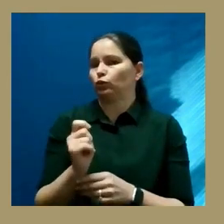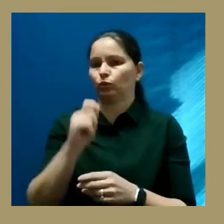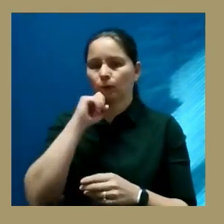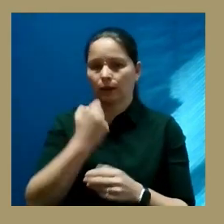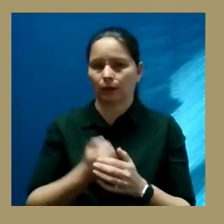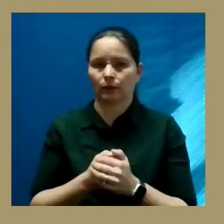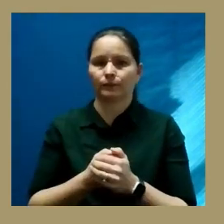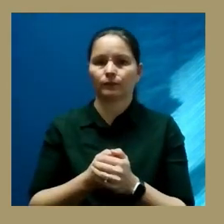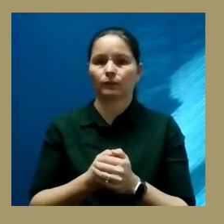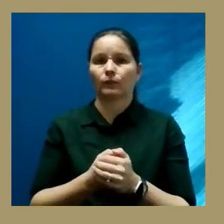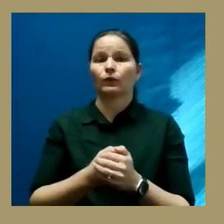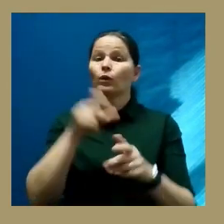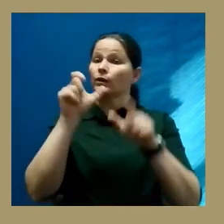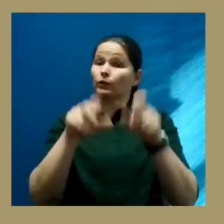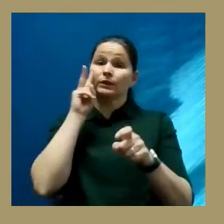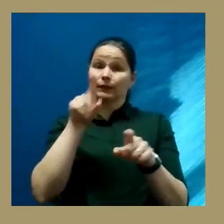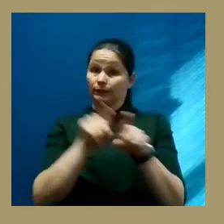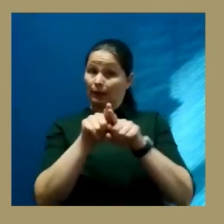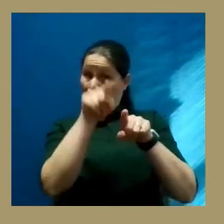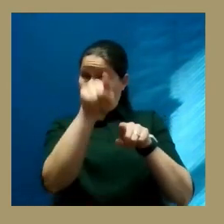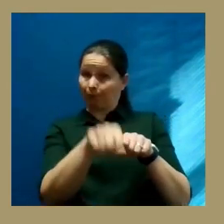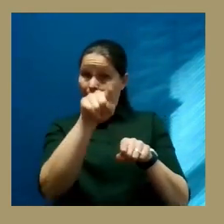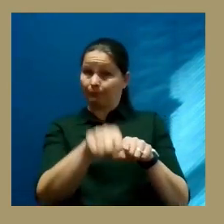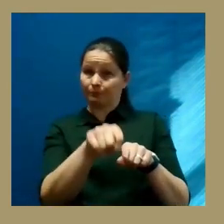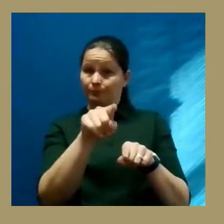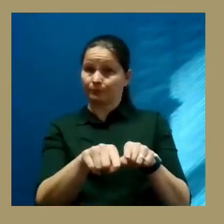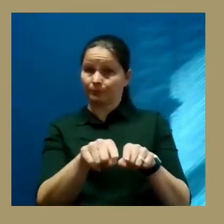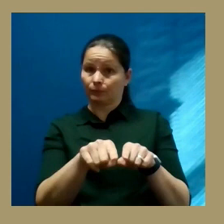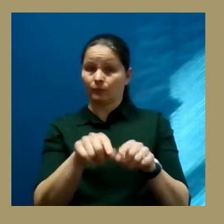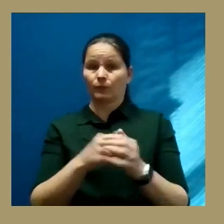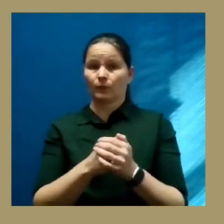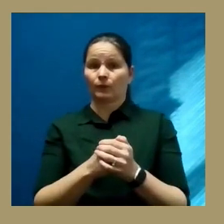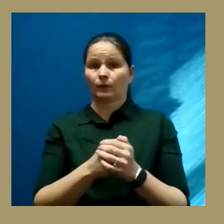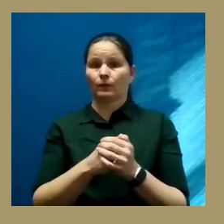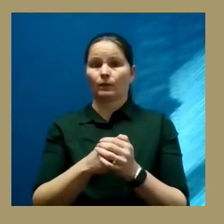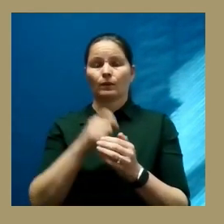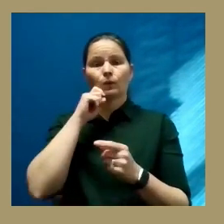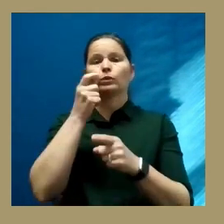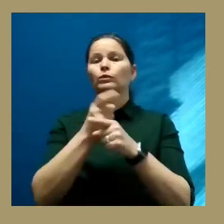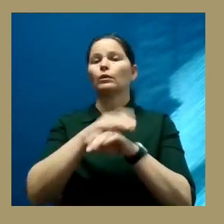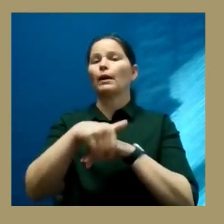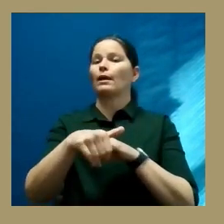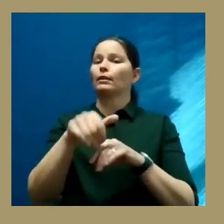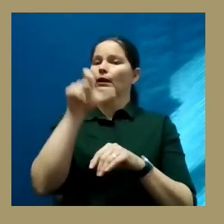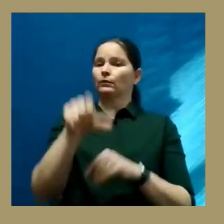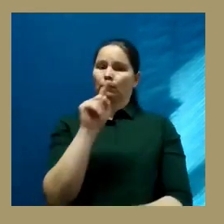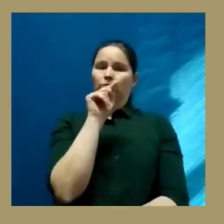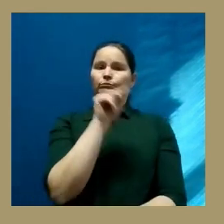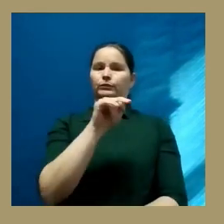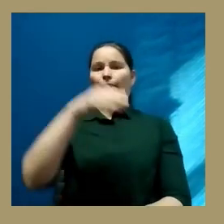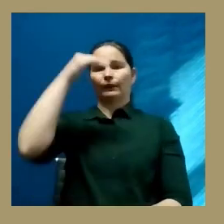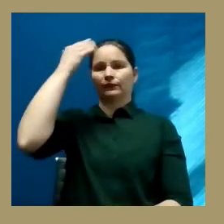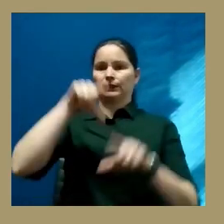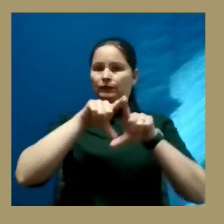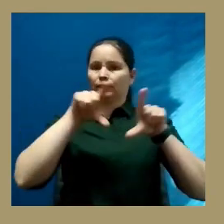customer will see the My Wallet screen. So we're going to essentially walk through the scenario of a customer tapping on that seniors card and senior business discount